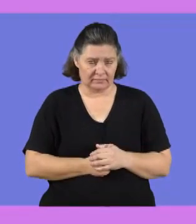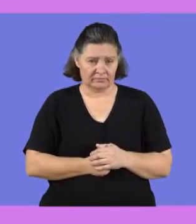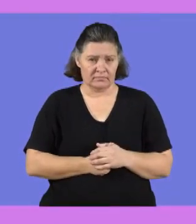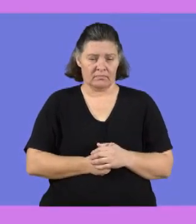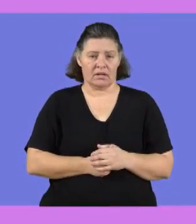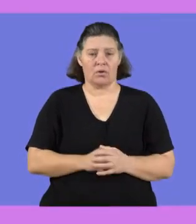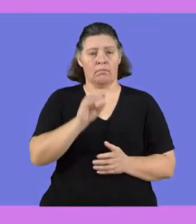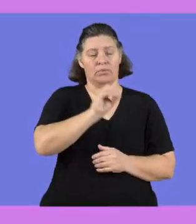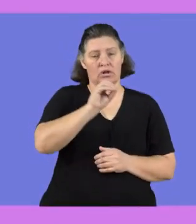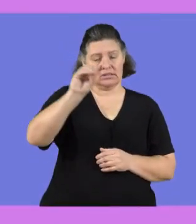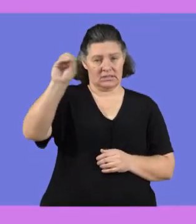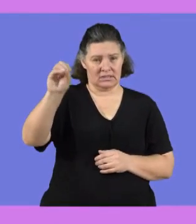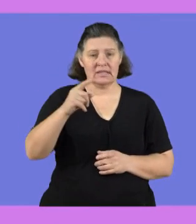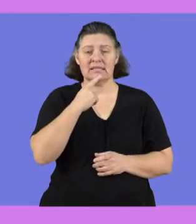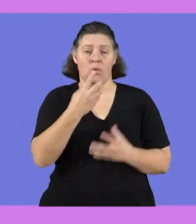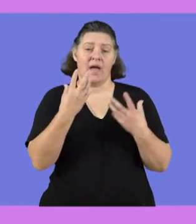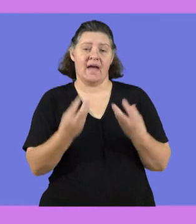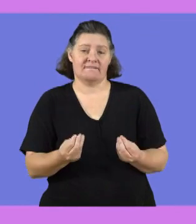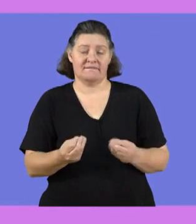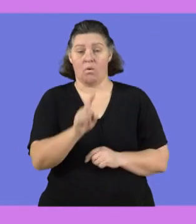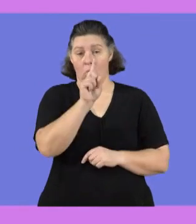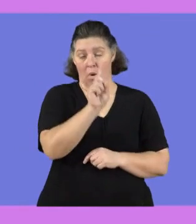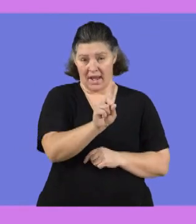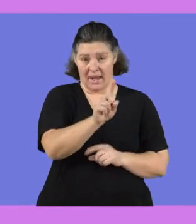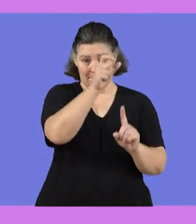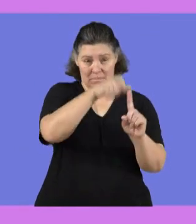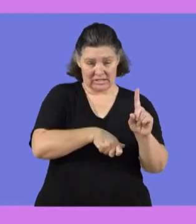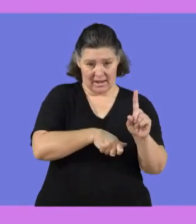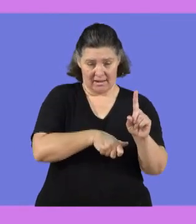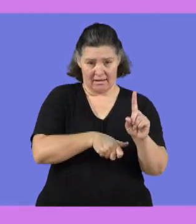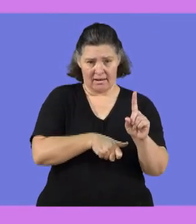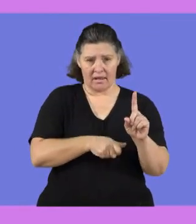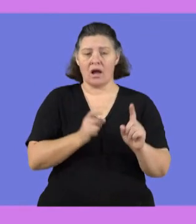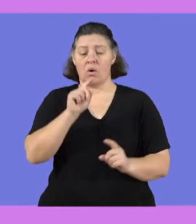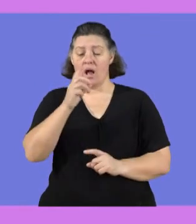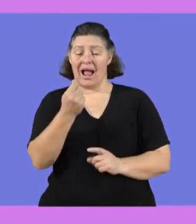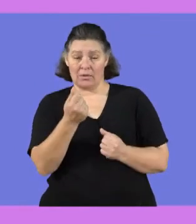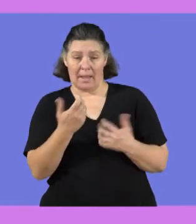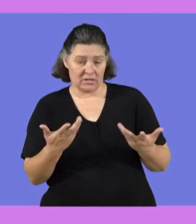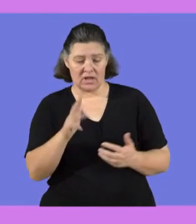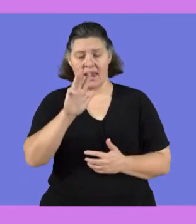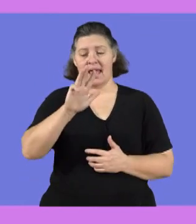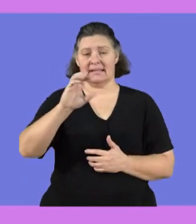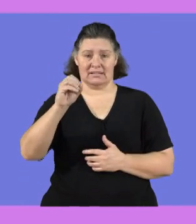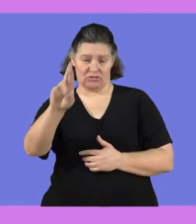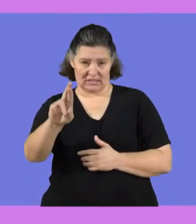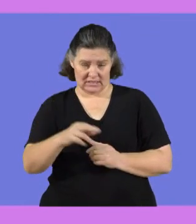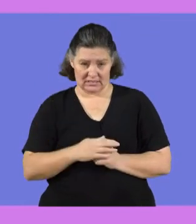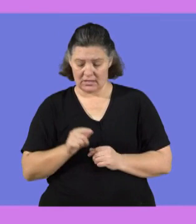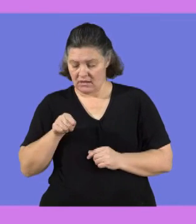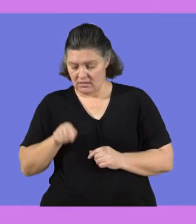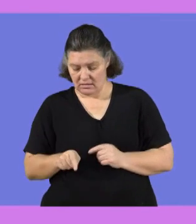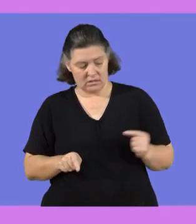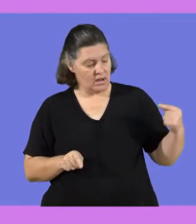question. So now to plot the graph, we say if you have one person, we said the cost